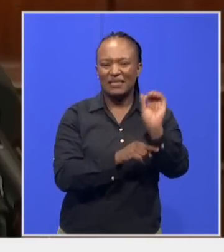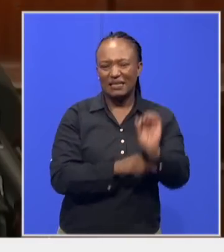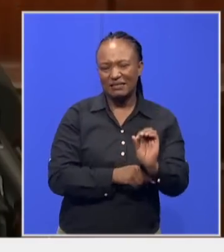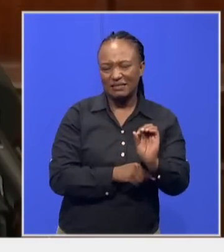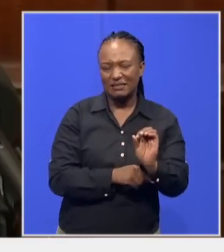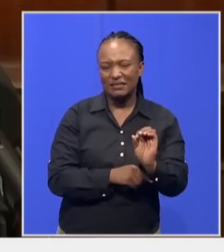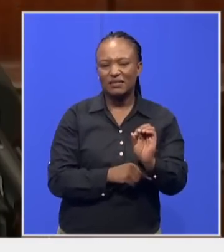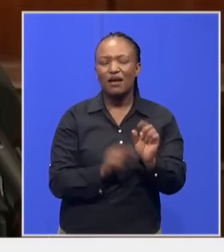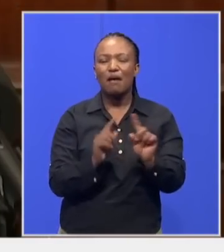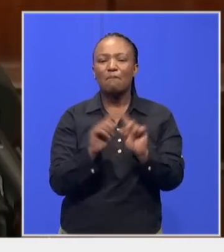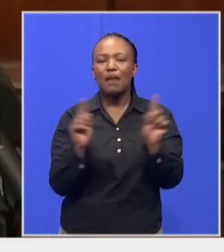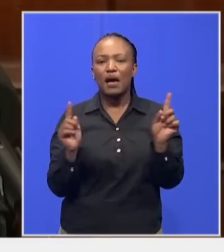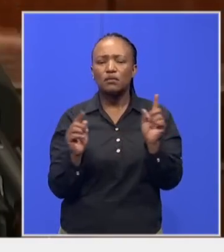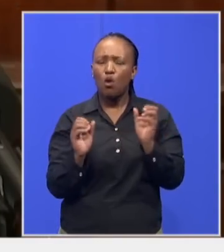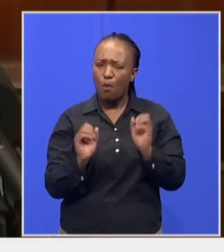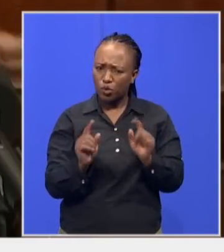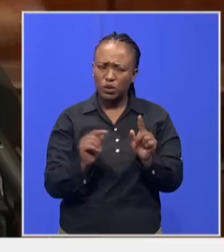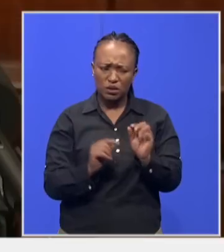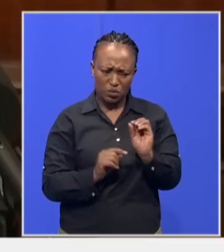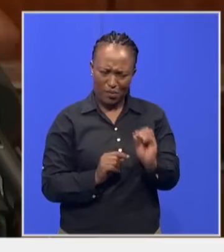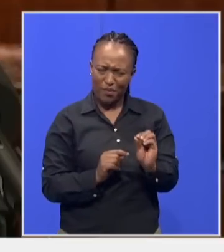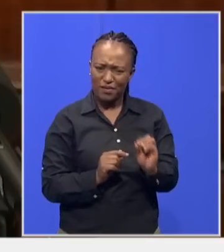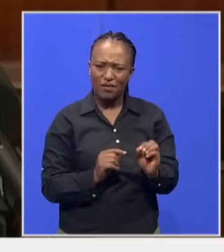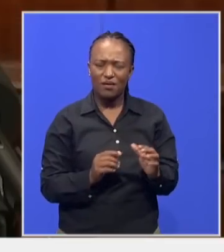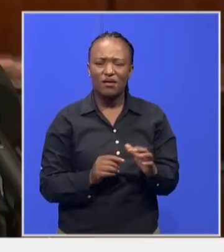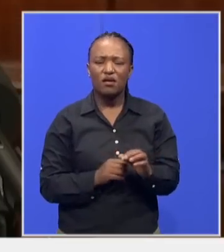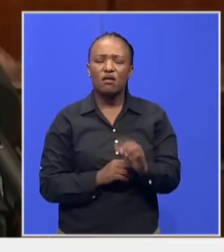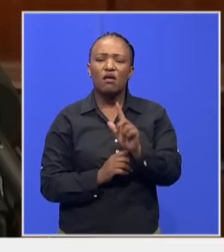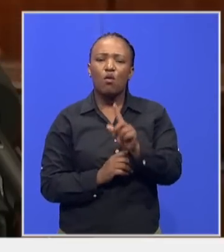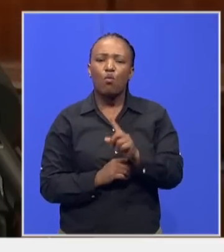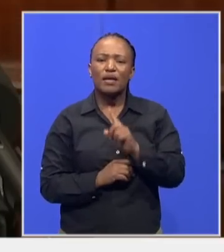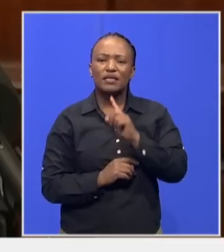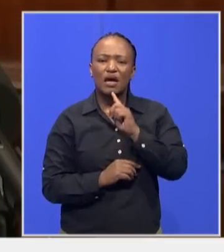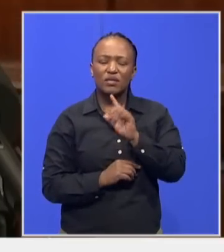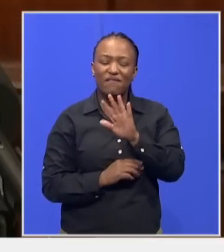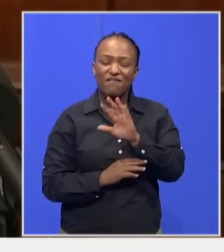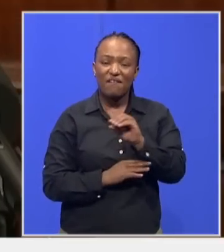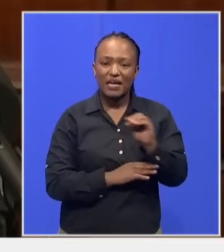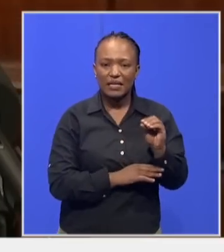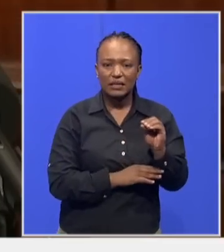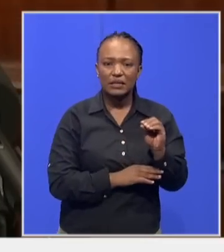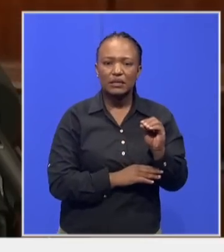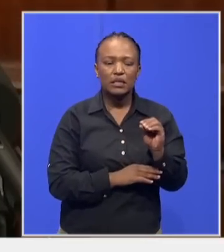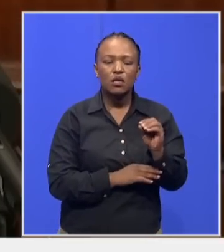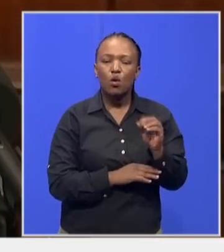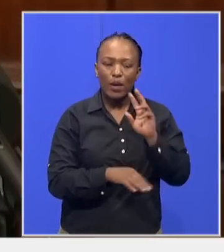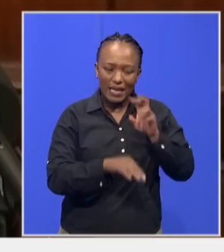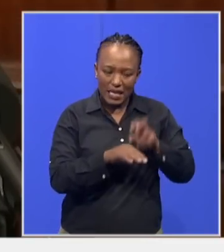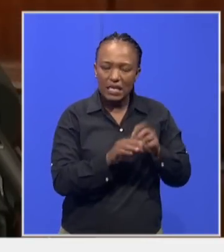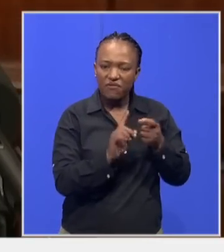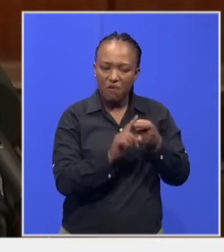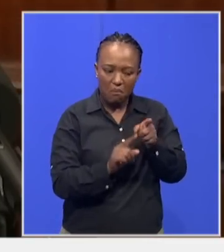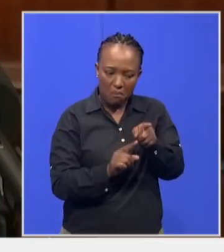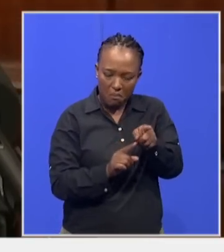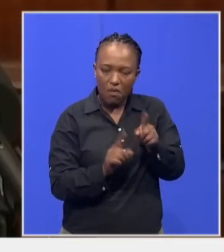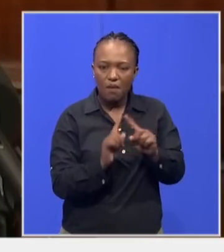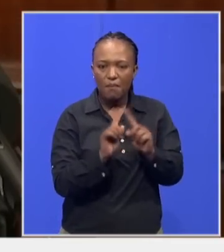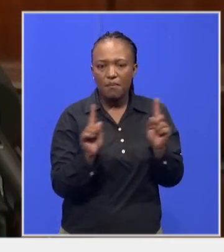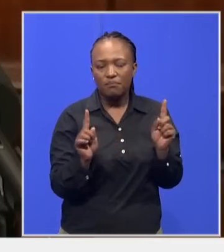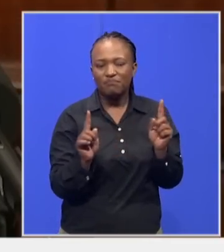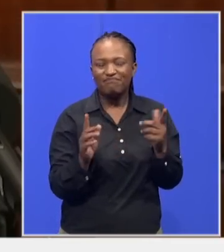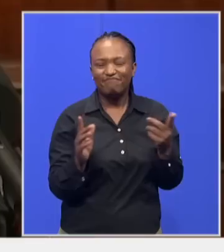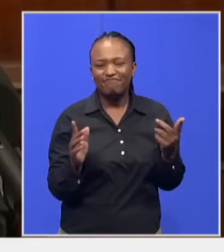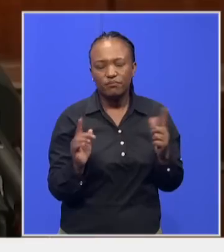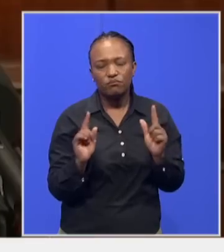a significant opportunity there. There's 1,500 megawatts that we are not getting as a result of our